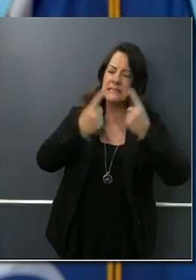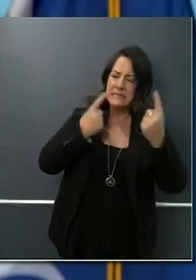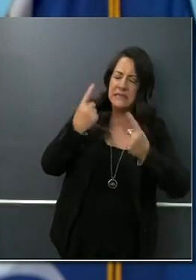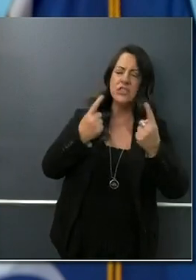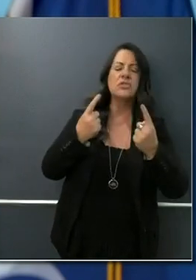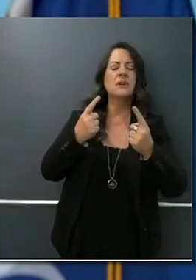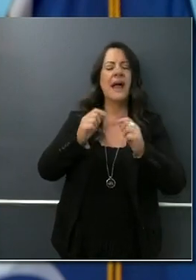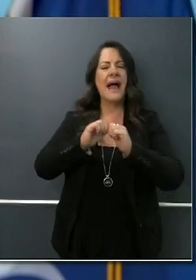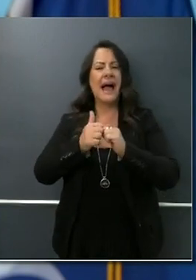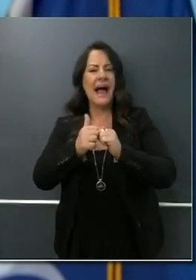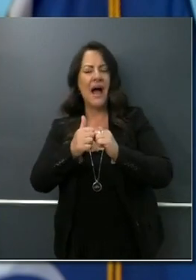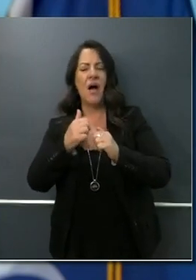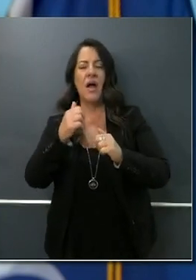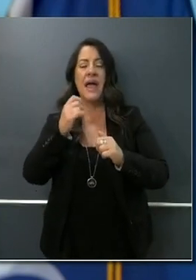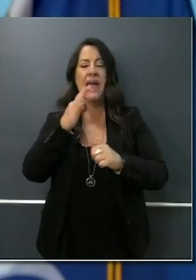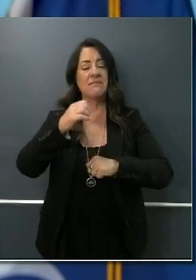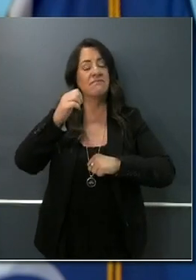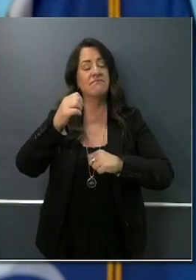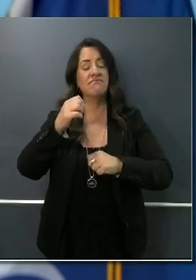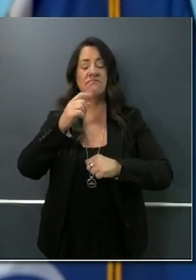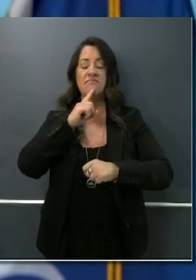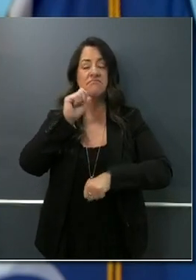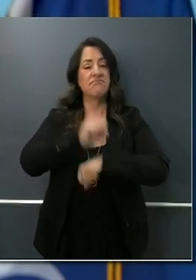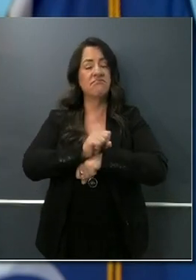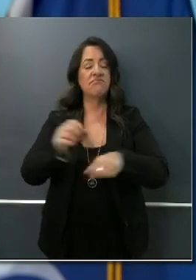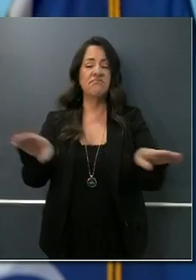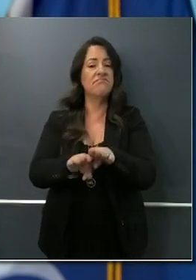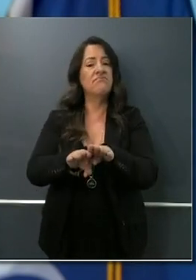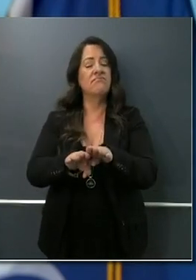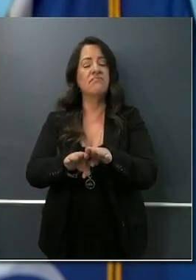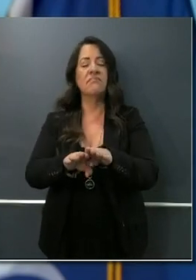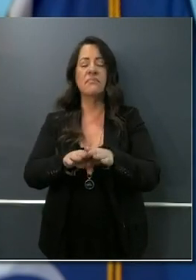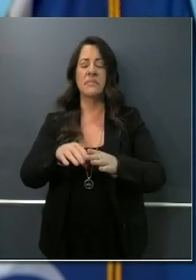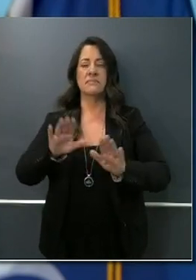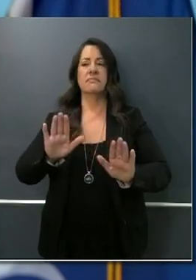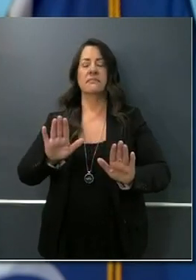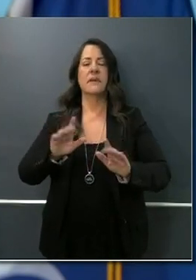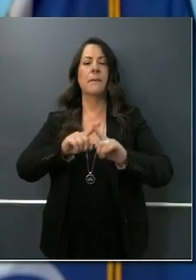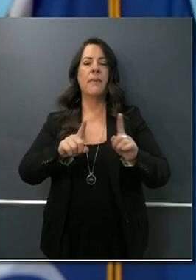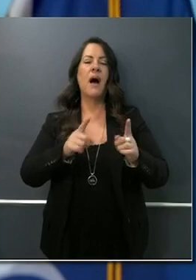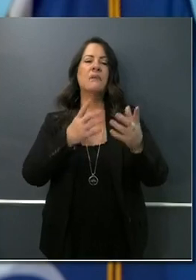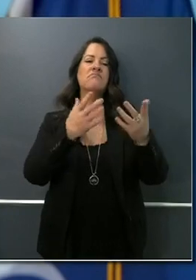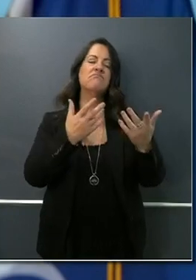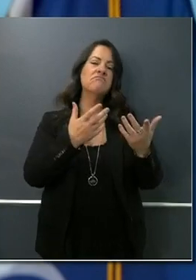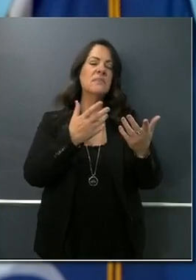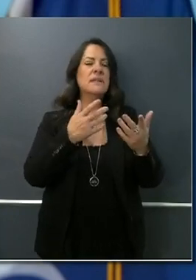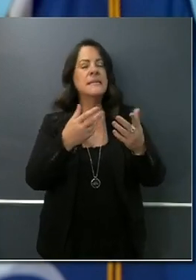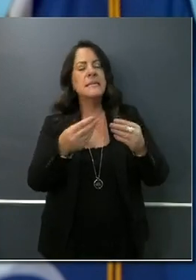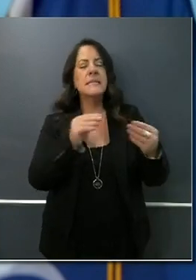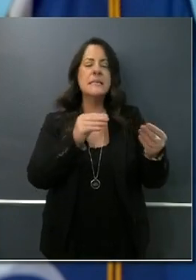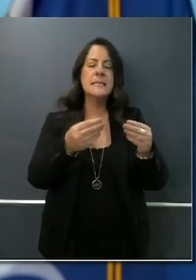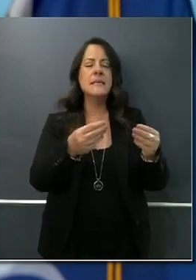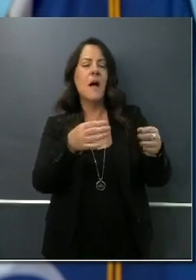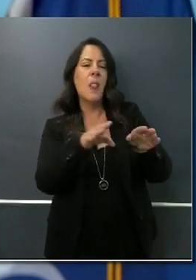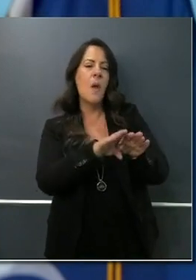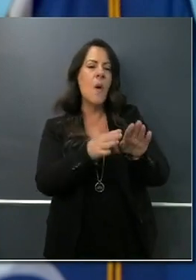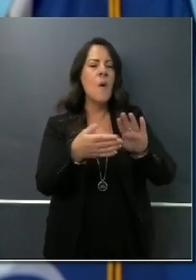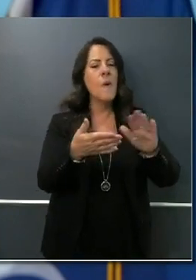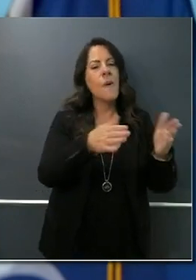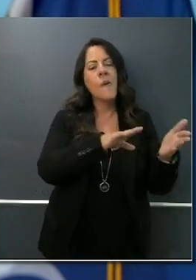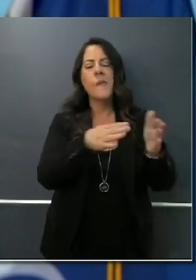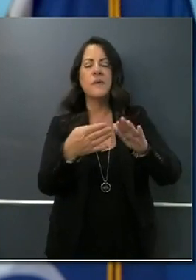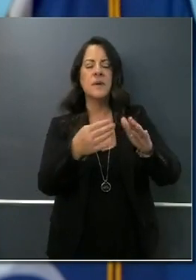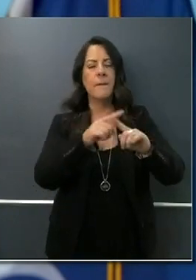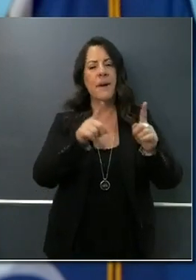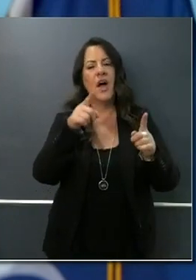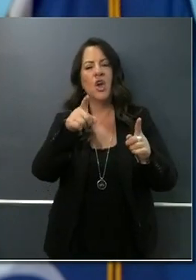When we talk about hard closures, it's primarily these parking facilities. Soft closures include parking facilities, but you broaden some of